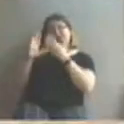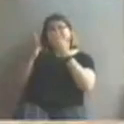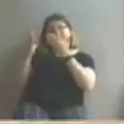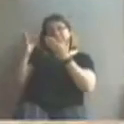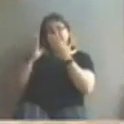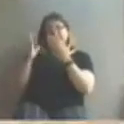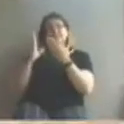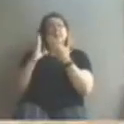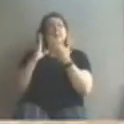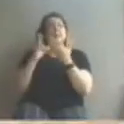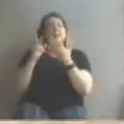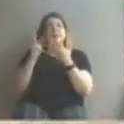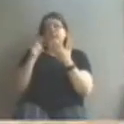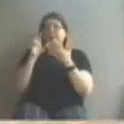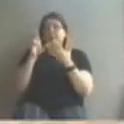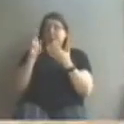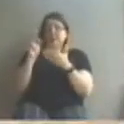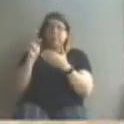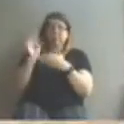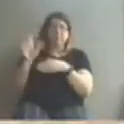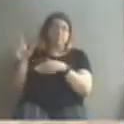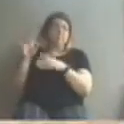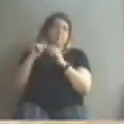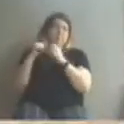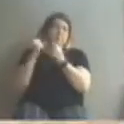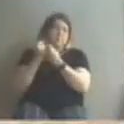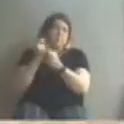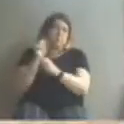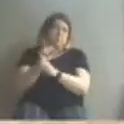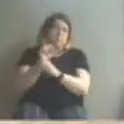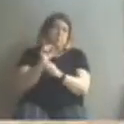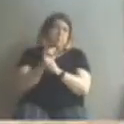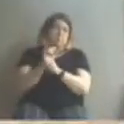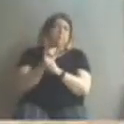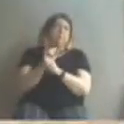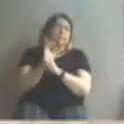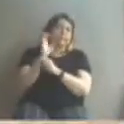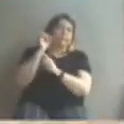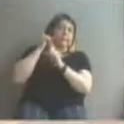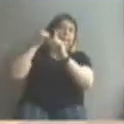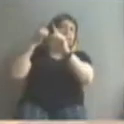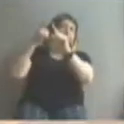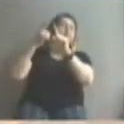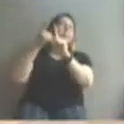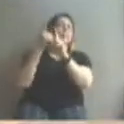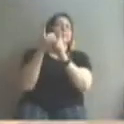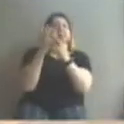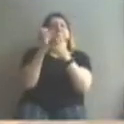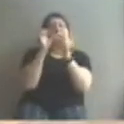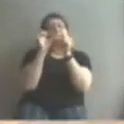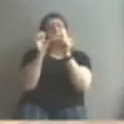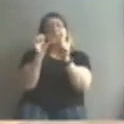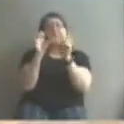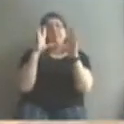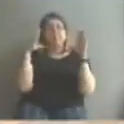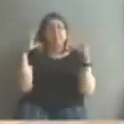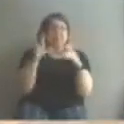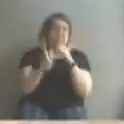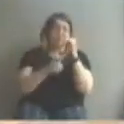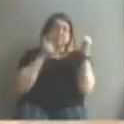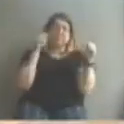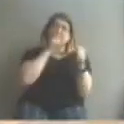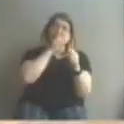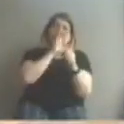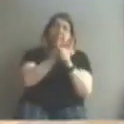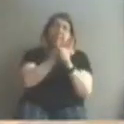Karen Branham's team, work towards. And it's just trying to maintain focus. Mm-hmm. You know, it is a large commitment. It's a